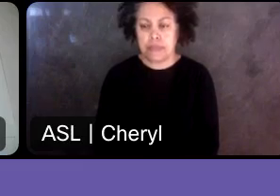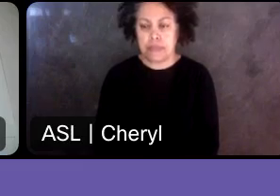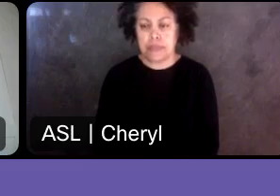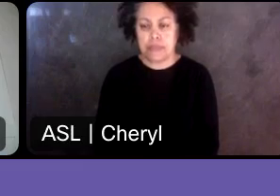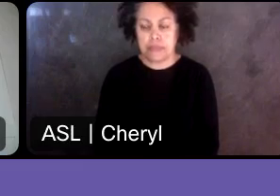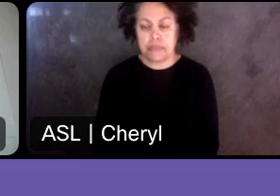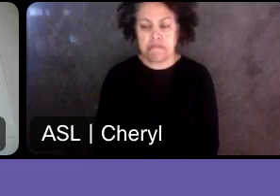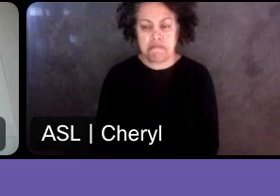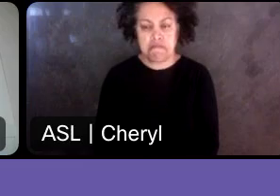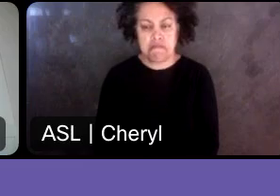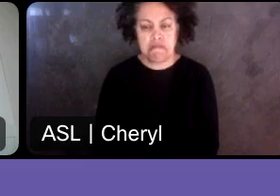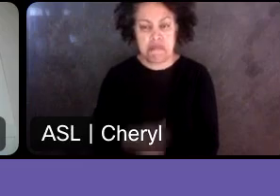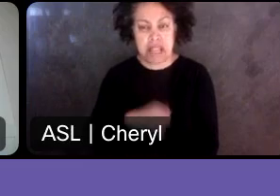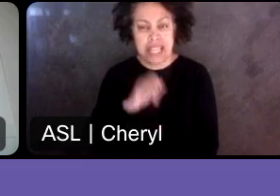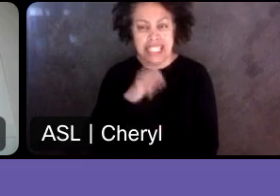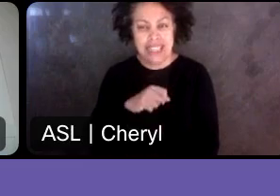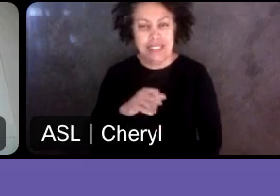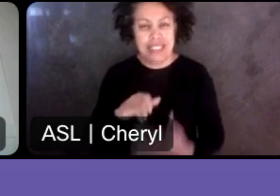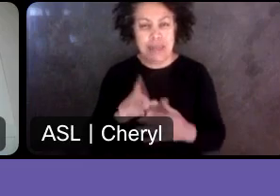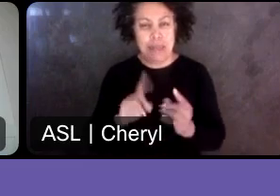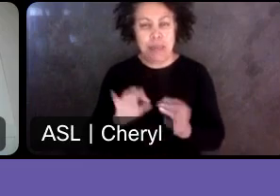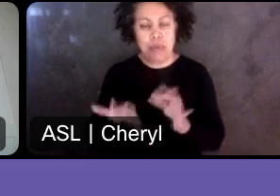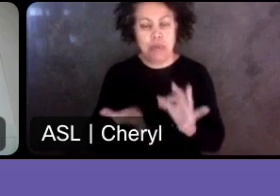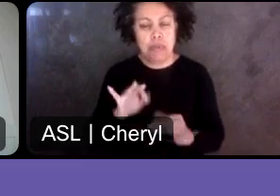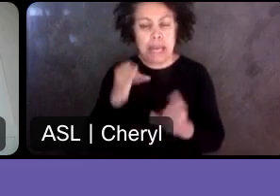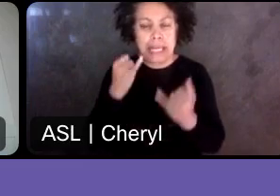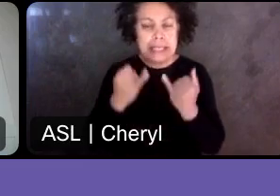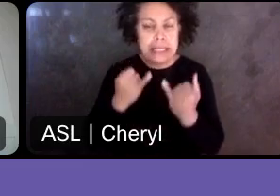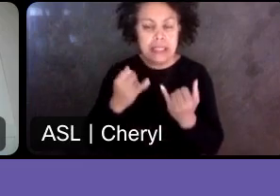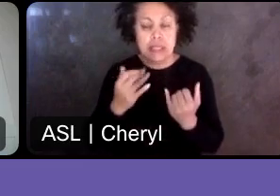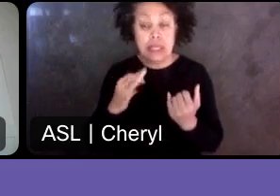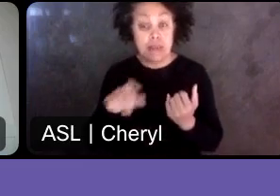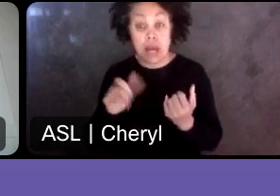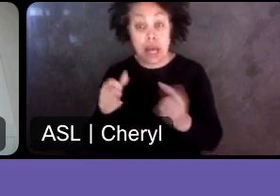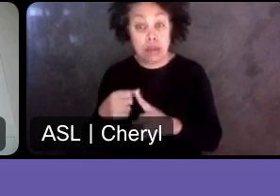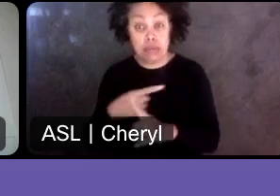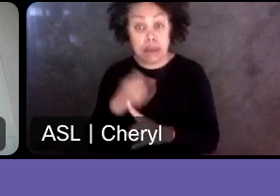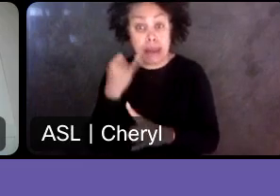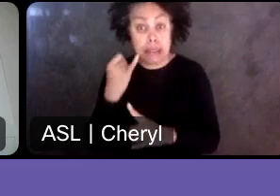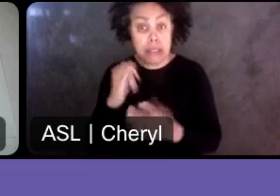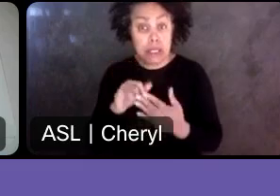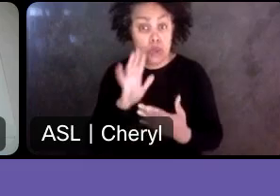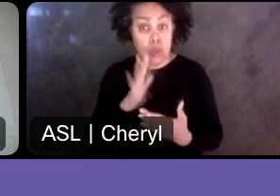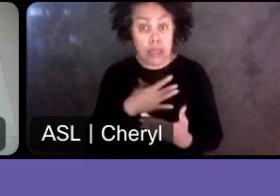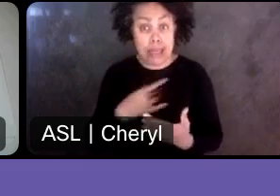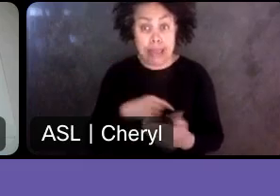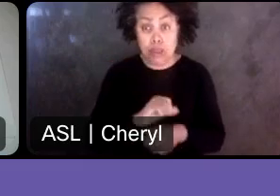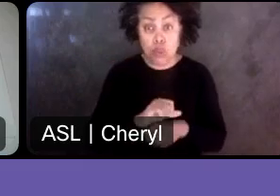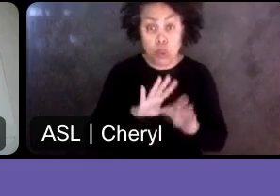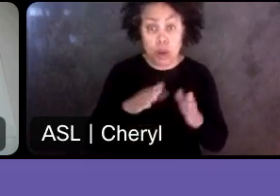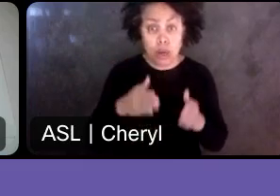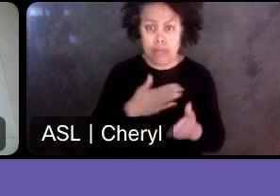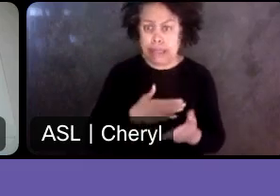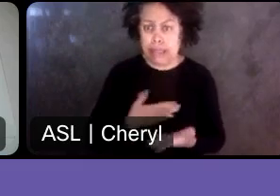Yeah, I love sharing some other ideas. If there's anything that you would like to see developed, feel free to make a suggestion